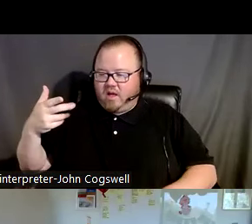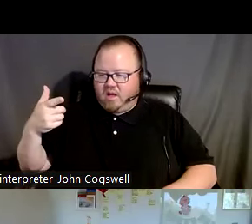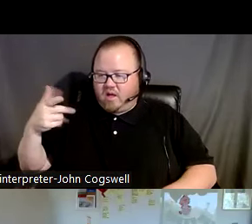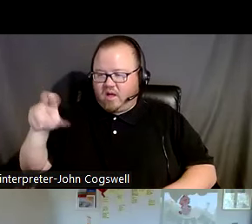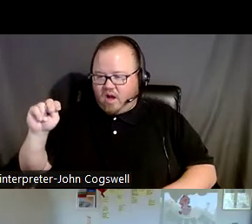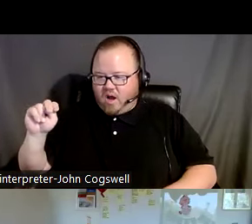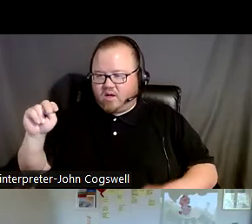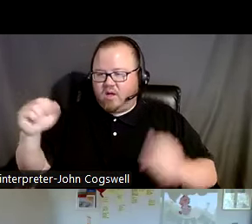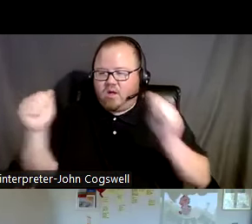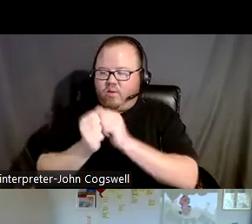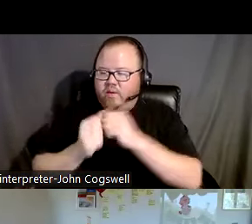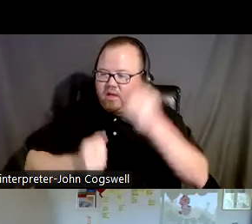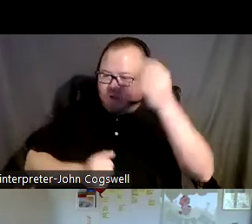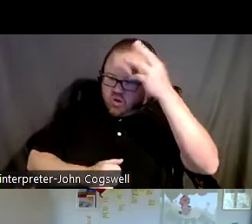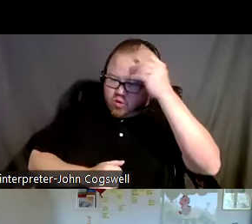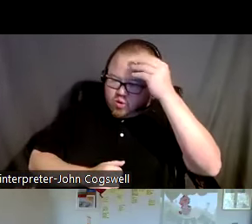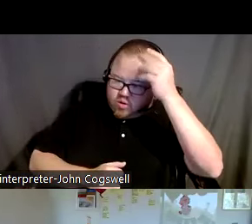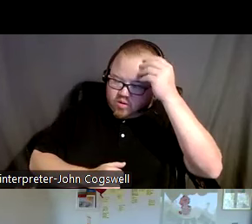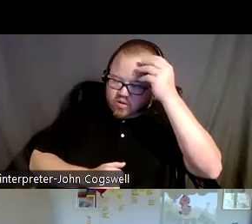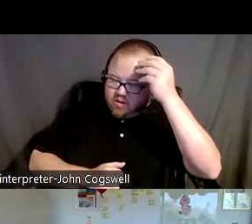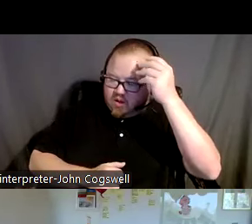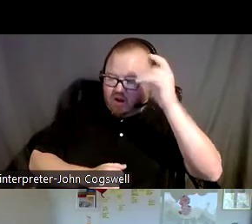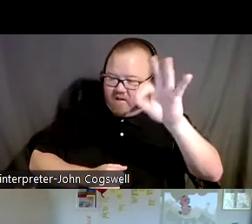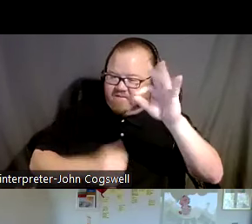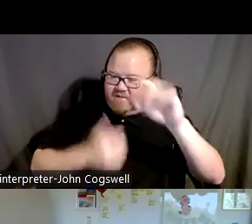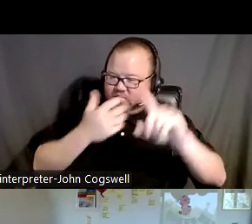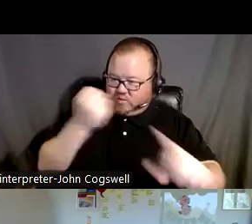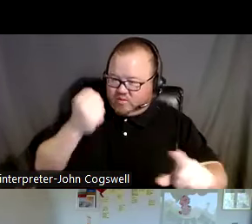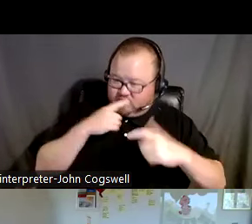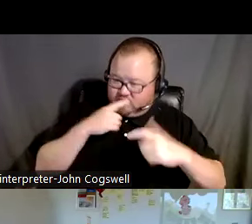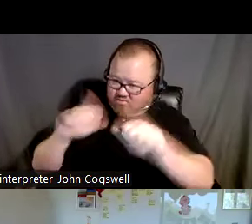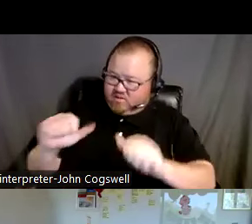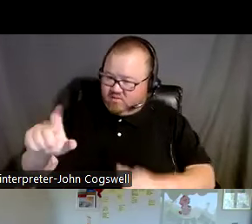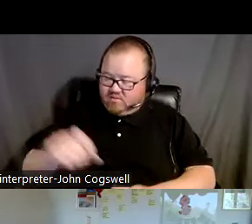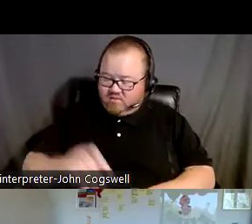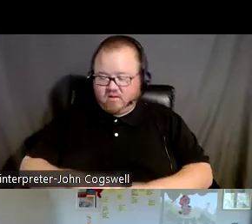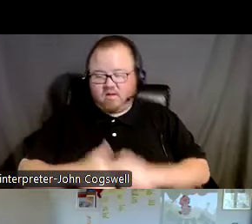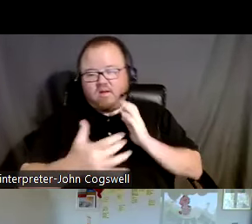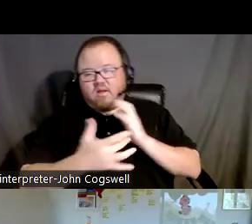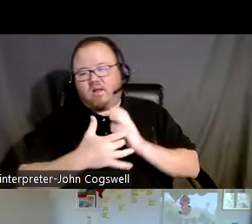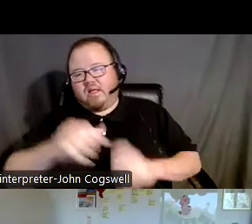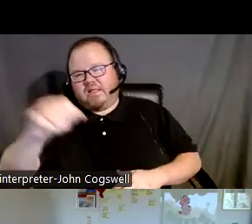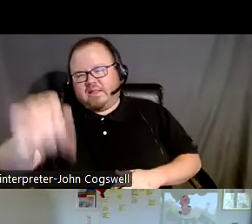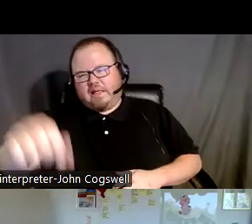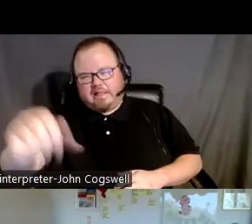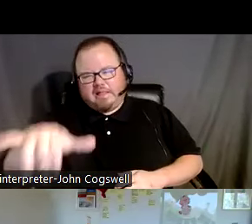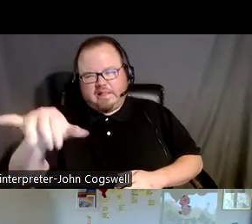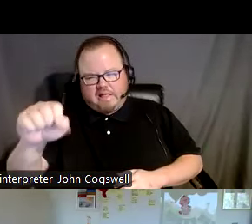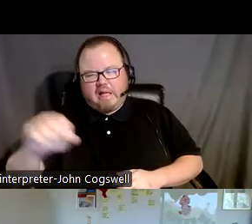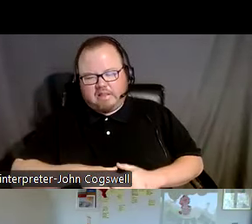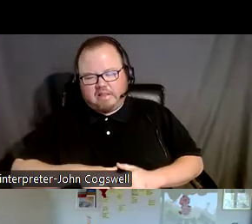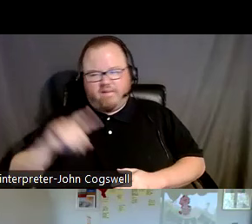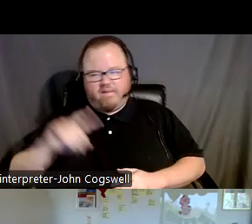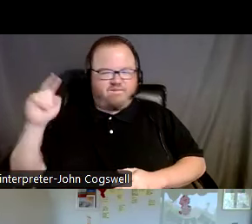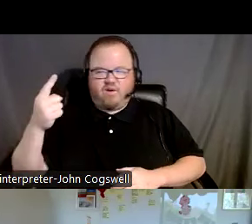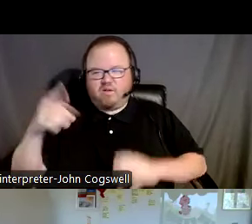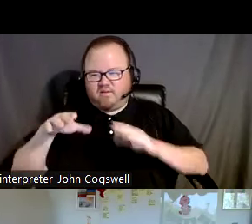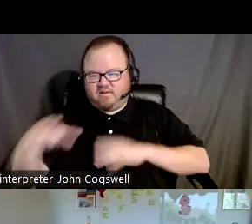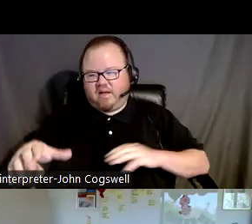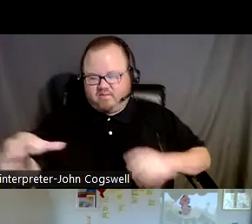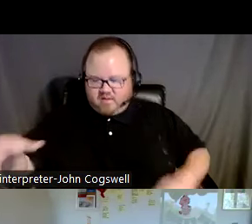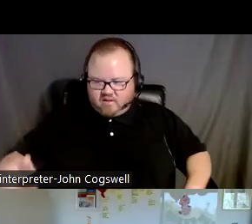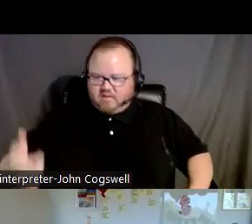suicide thoughts is an attempt. so technically yes. So the first step, picking up the